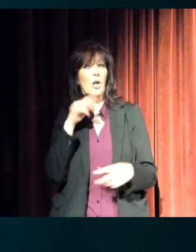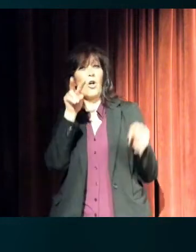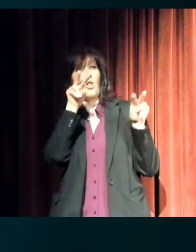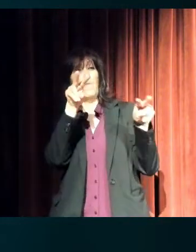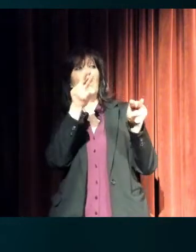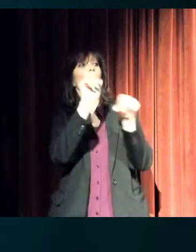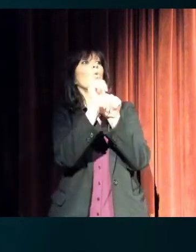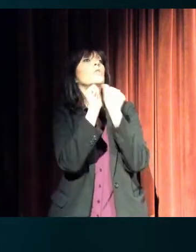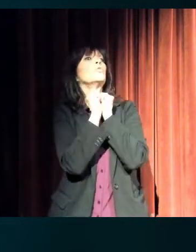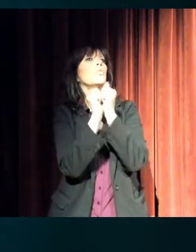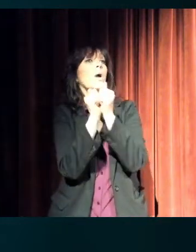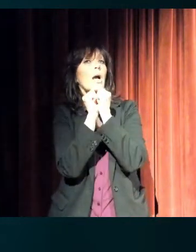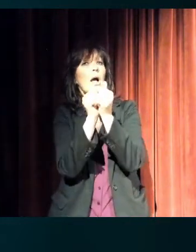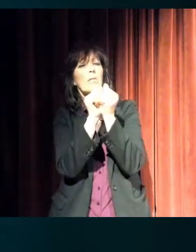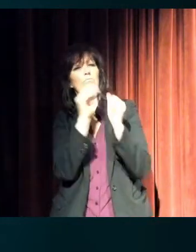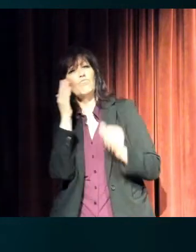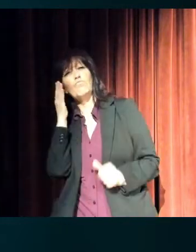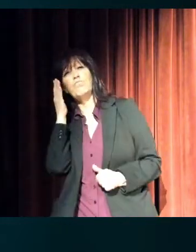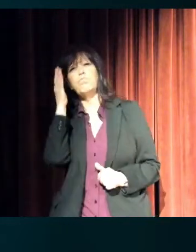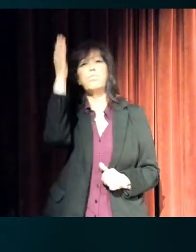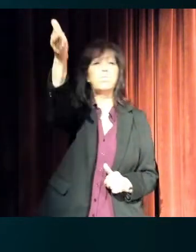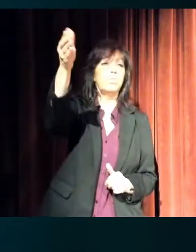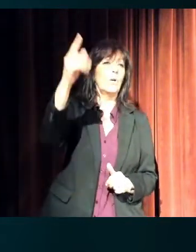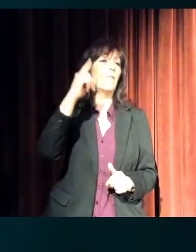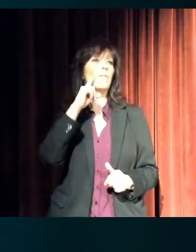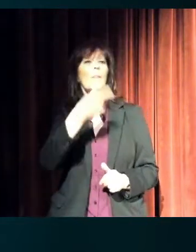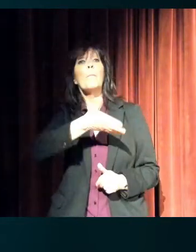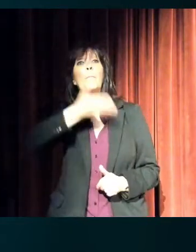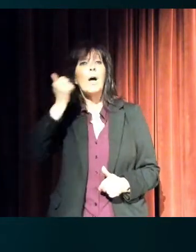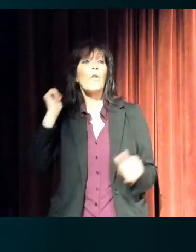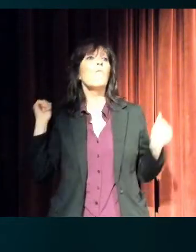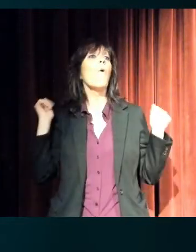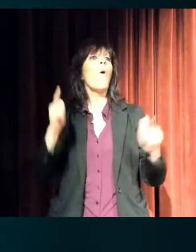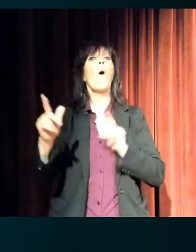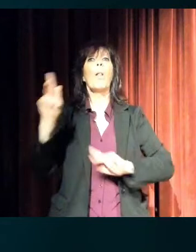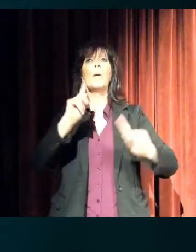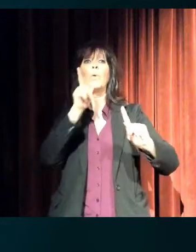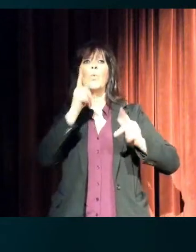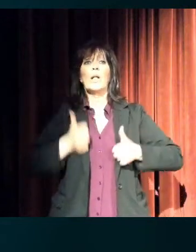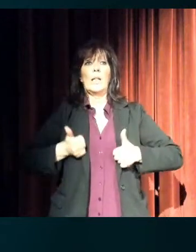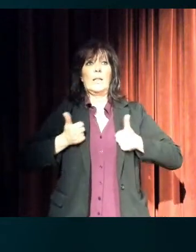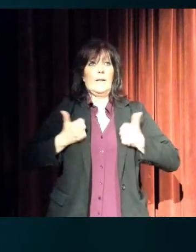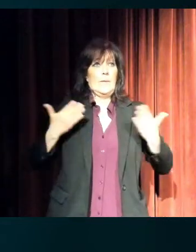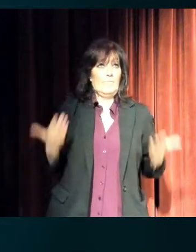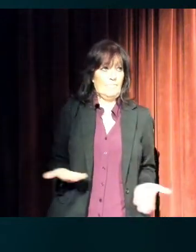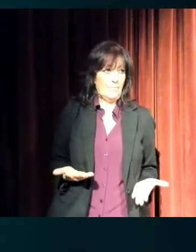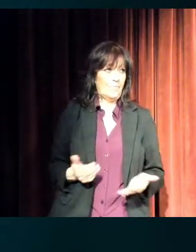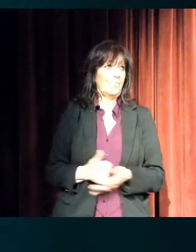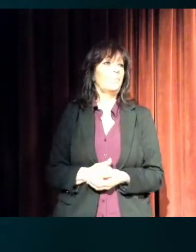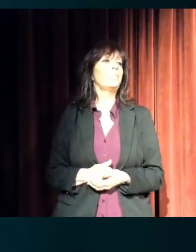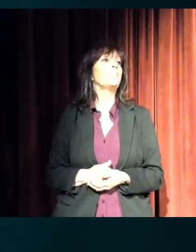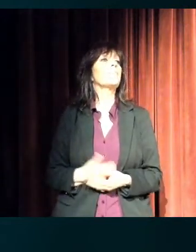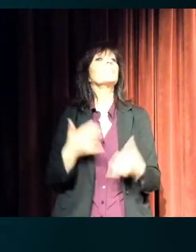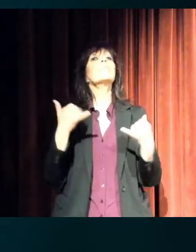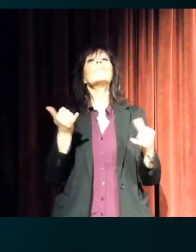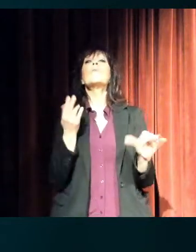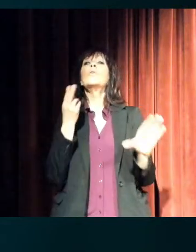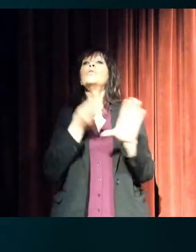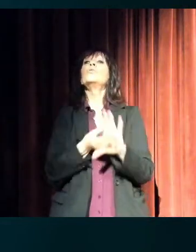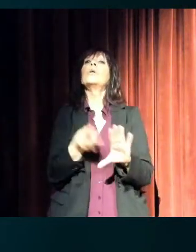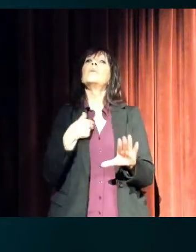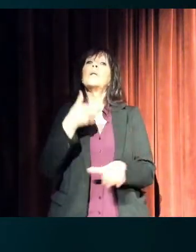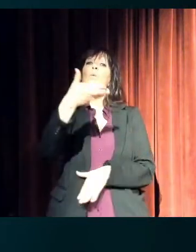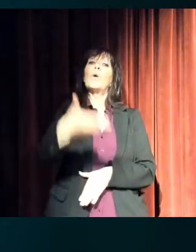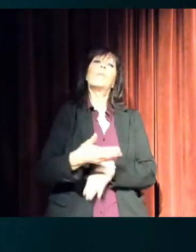working together long into the future for the betterment of all who call Erie County home. Now, please join me in